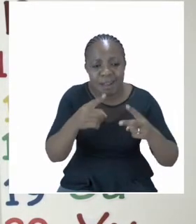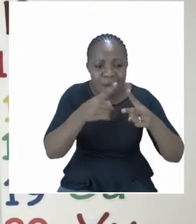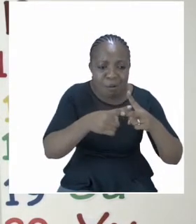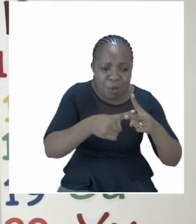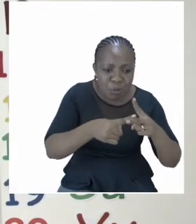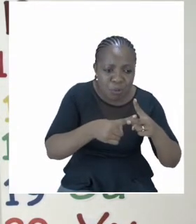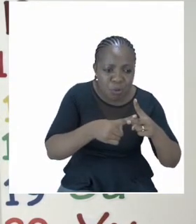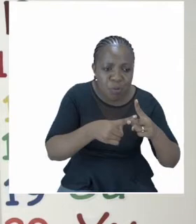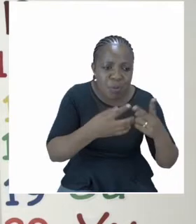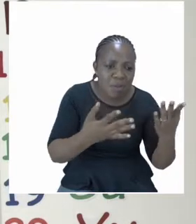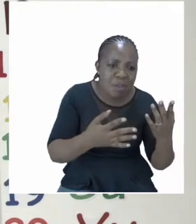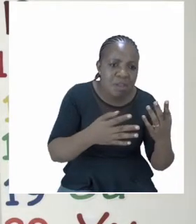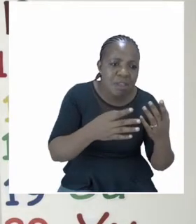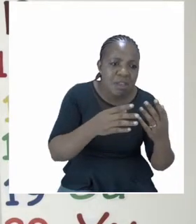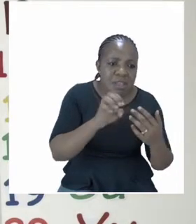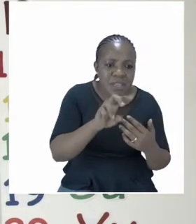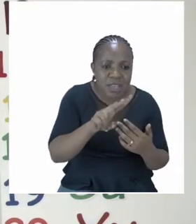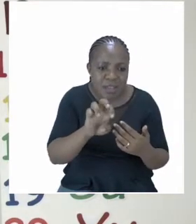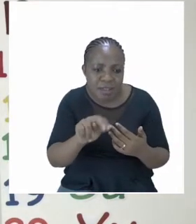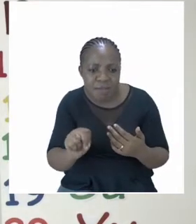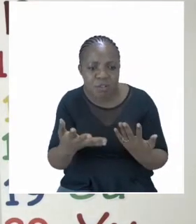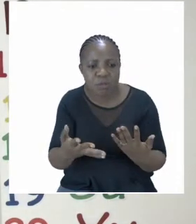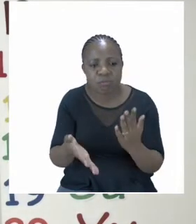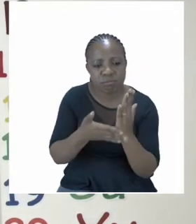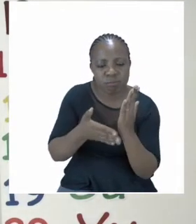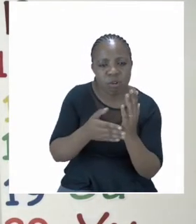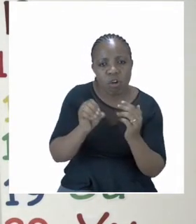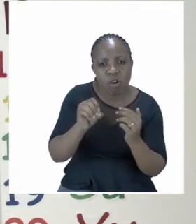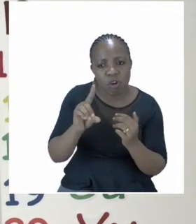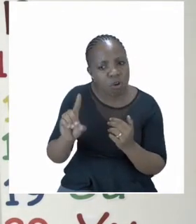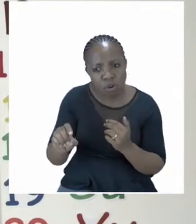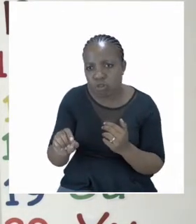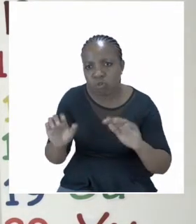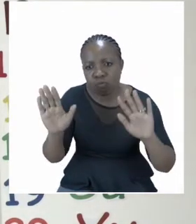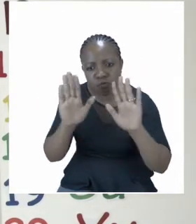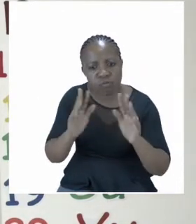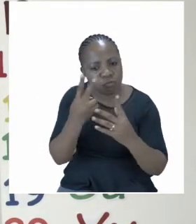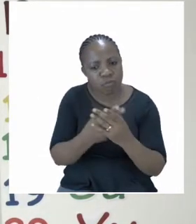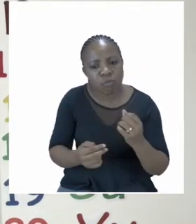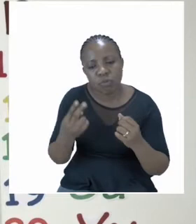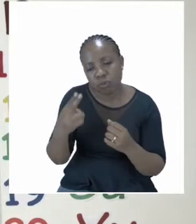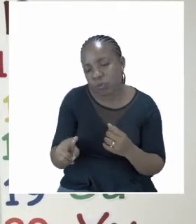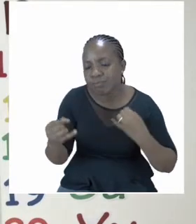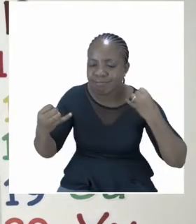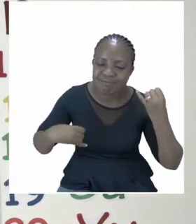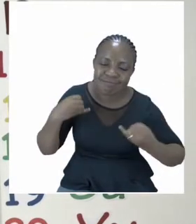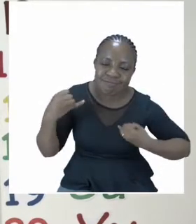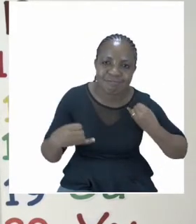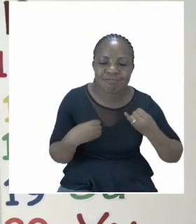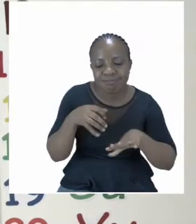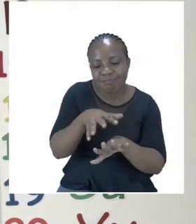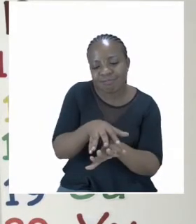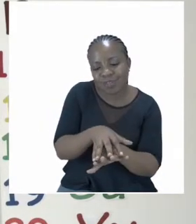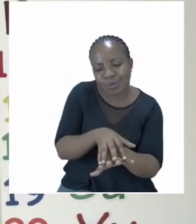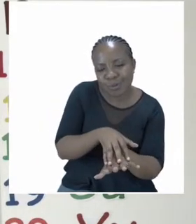numbers, don't color them. Have fun. Take your time. Ask